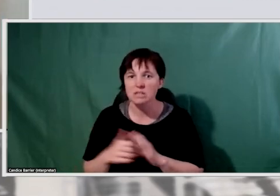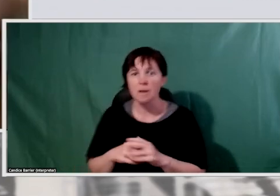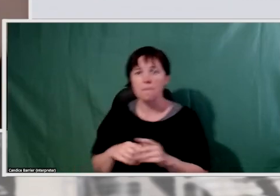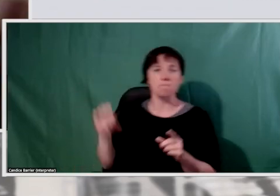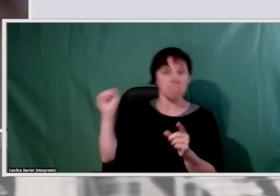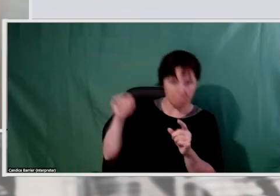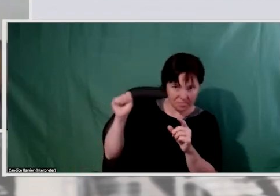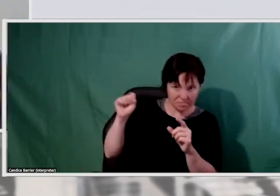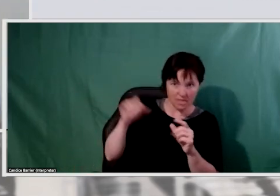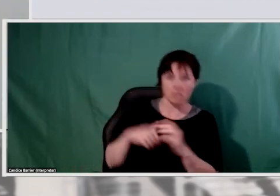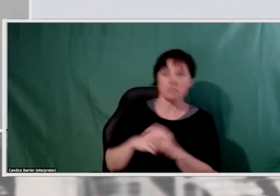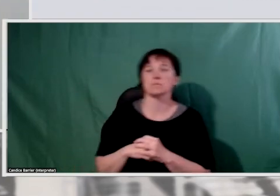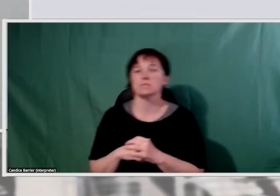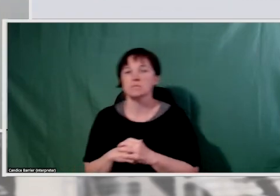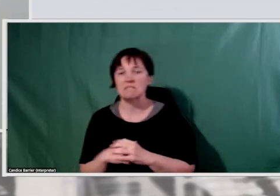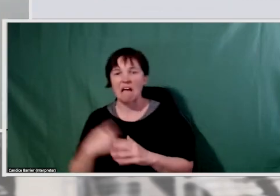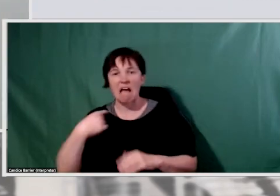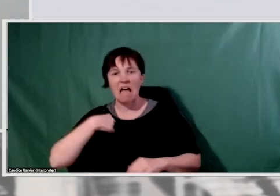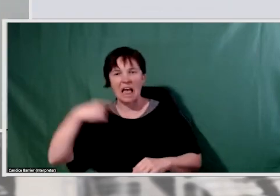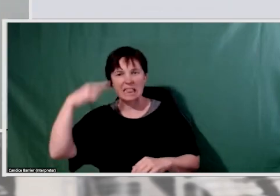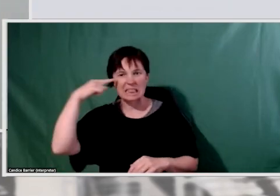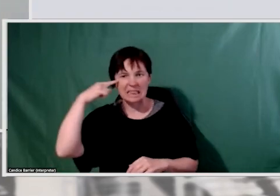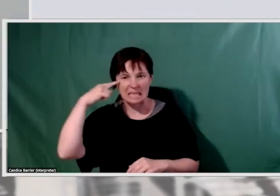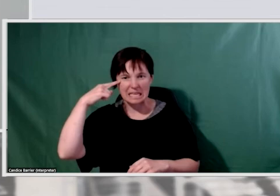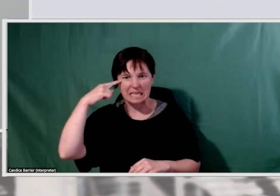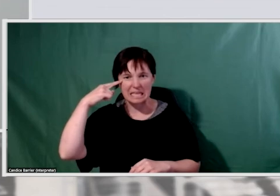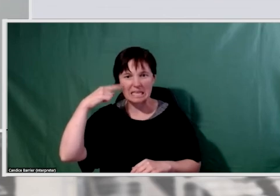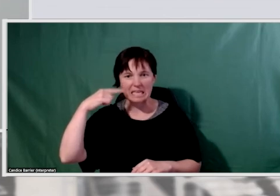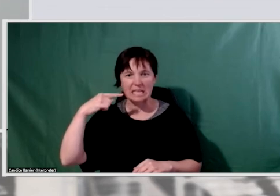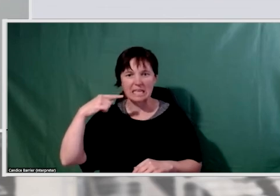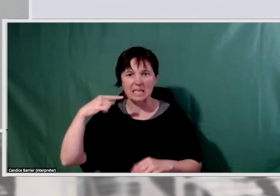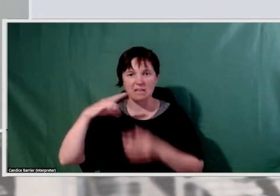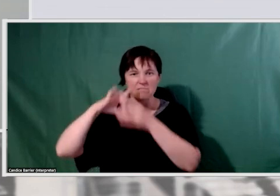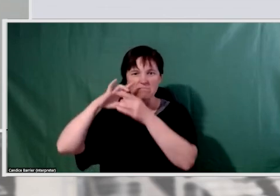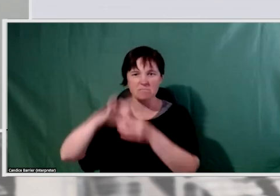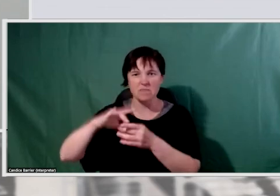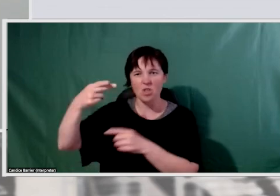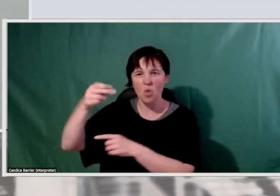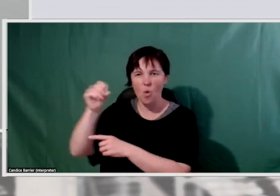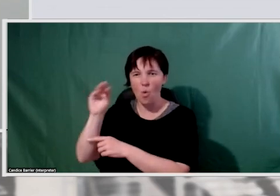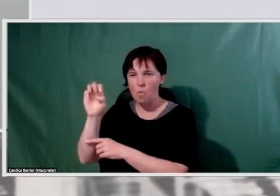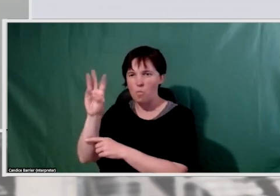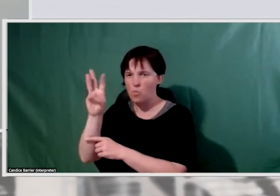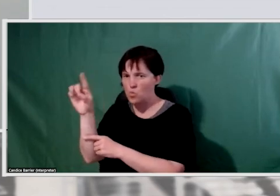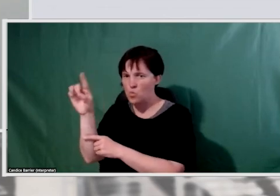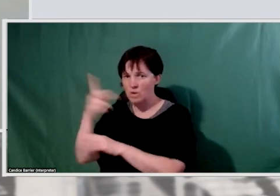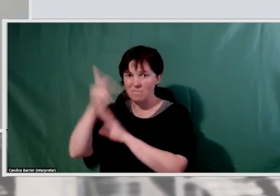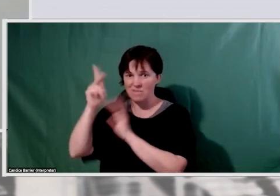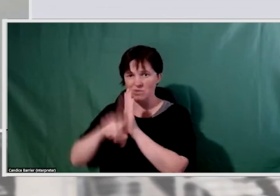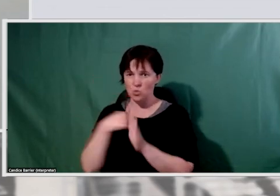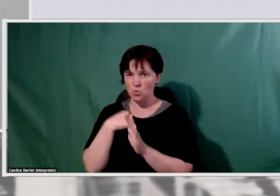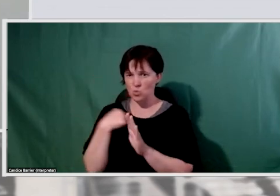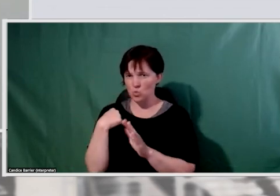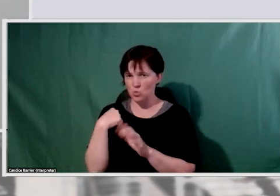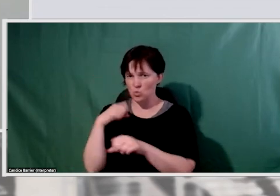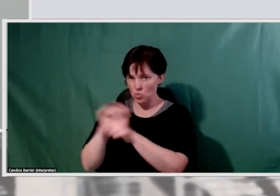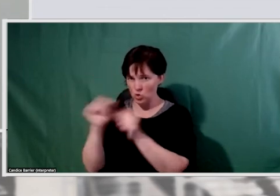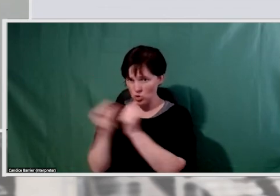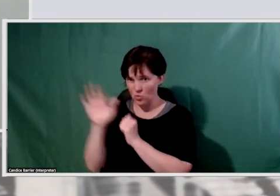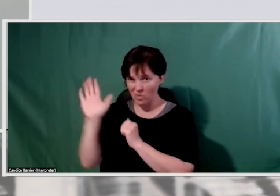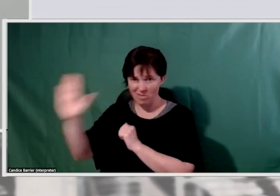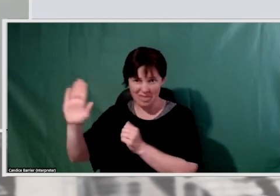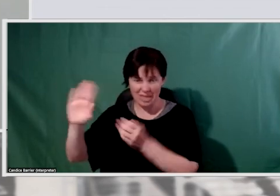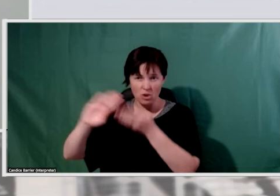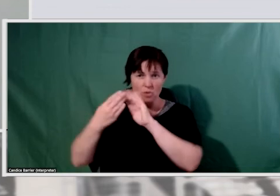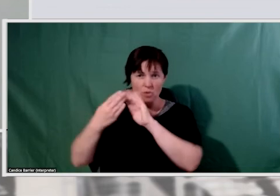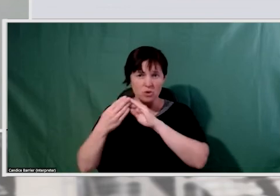Yeah, I think in terms of the Homewood project, we are working with Homewood Community